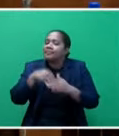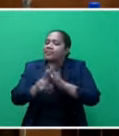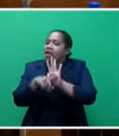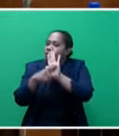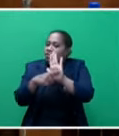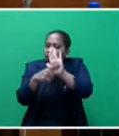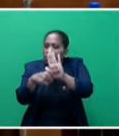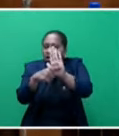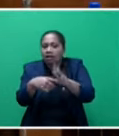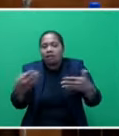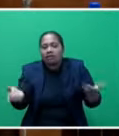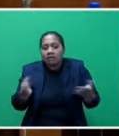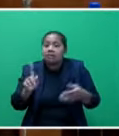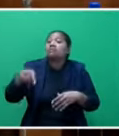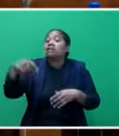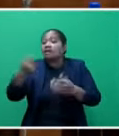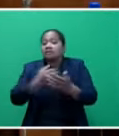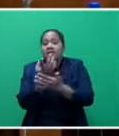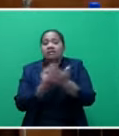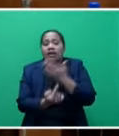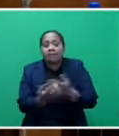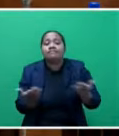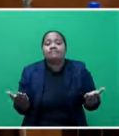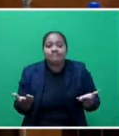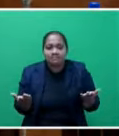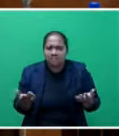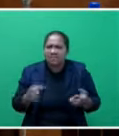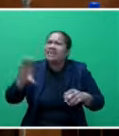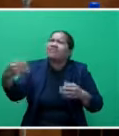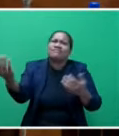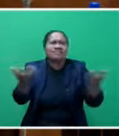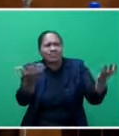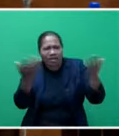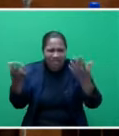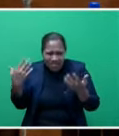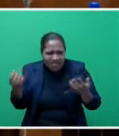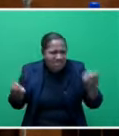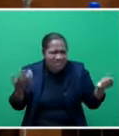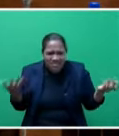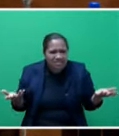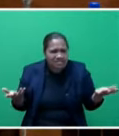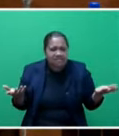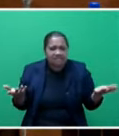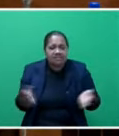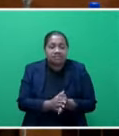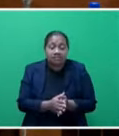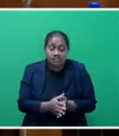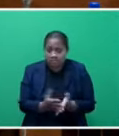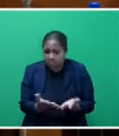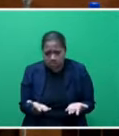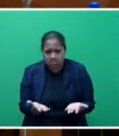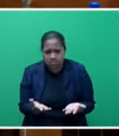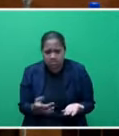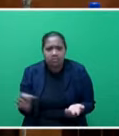Lautoka, the next day he's in everywhere else. And No,